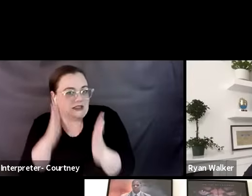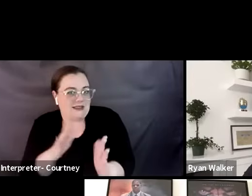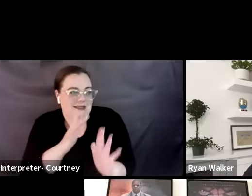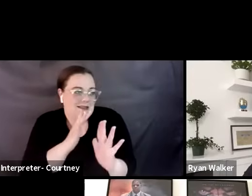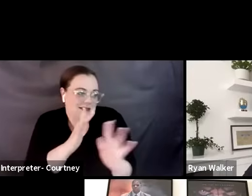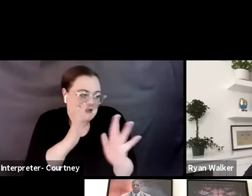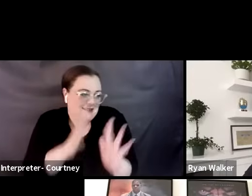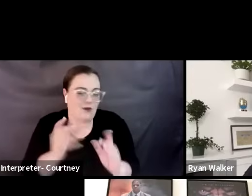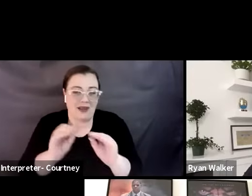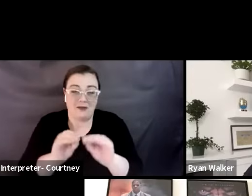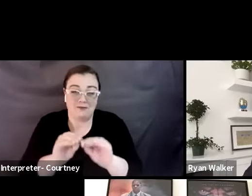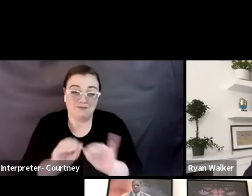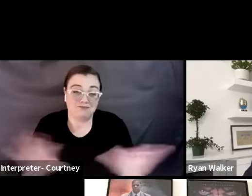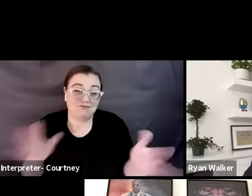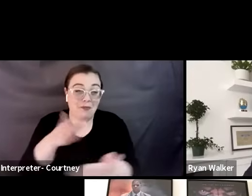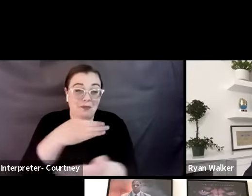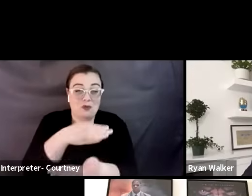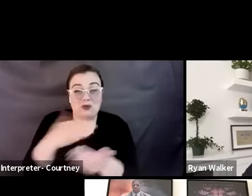there.